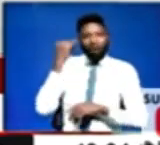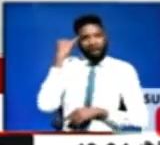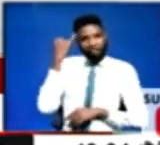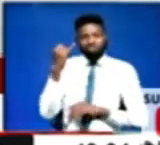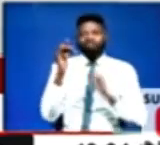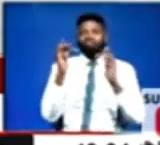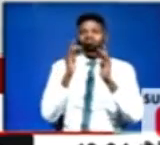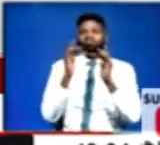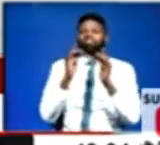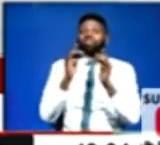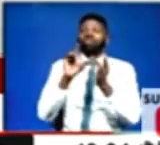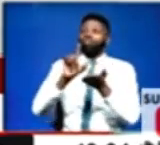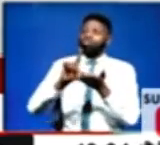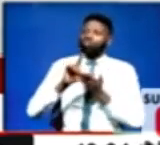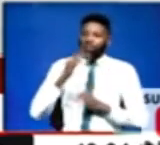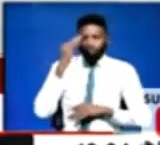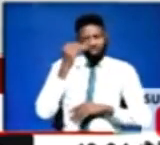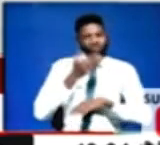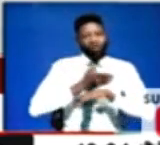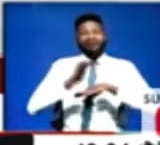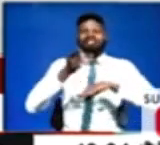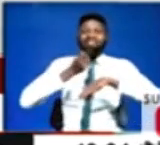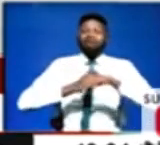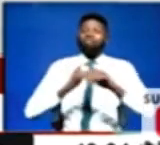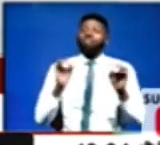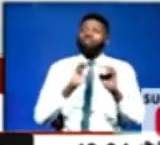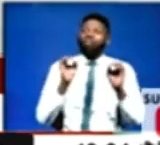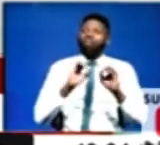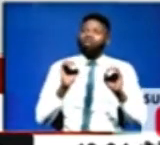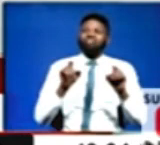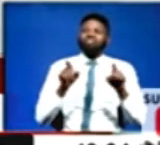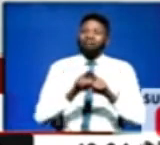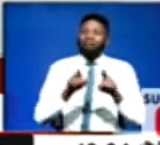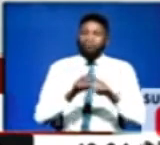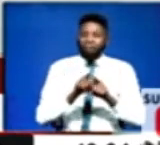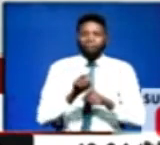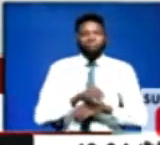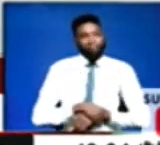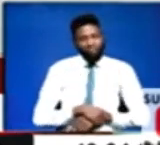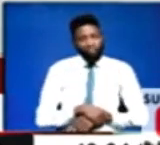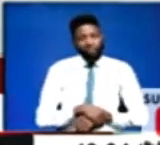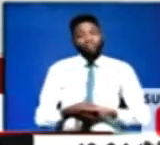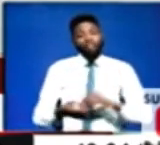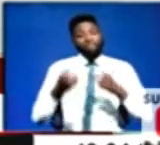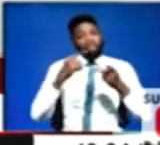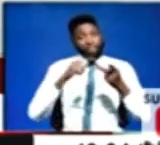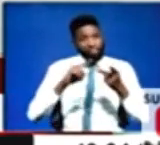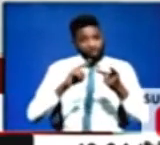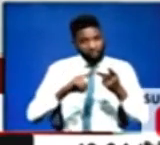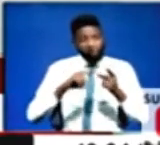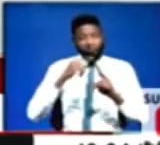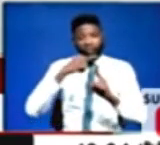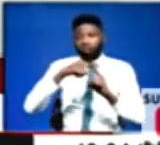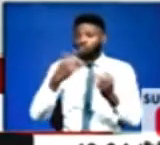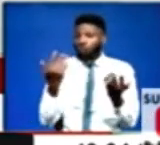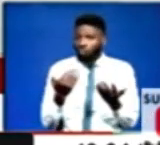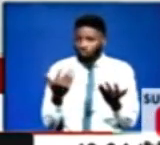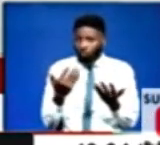borrowing, because you don't waste time, you have no to and fro. Also, the good thing with the hustler fund, it doesn't have